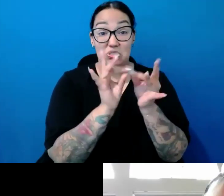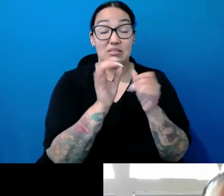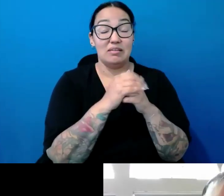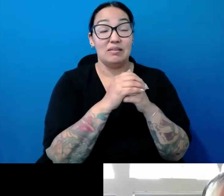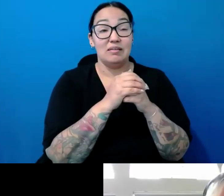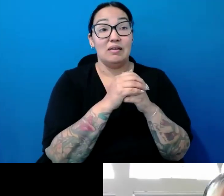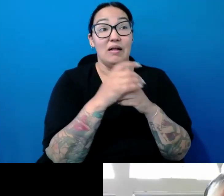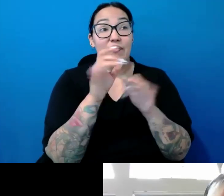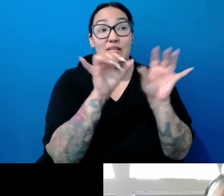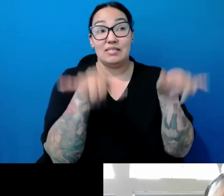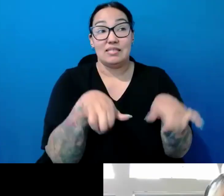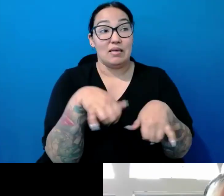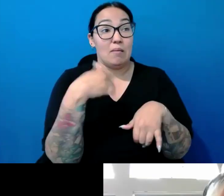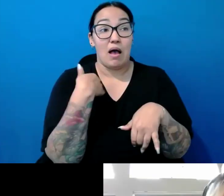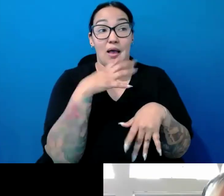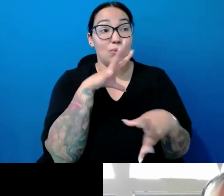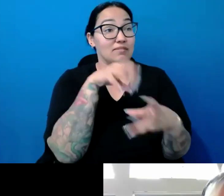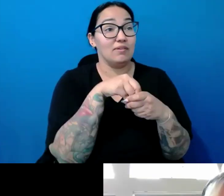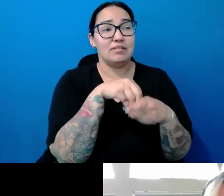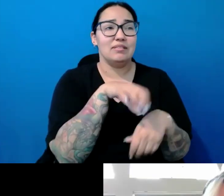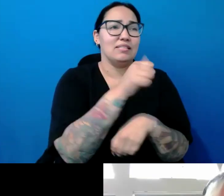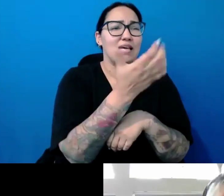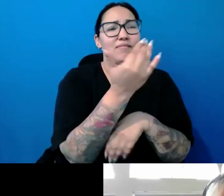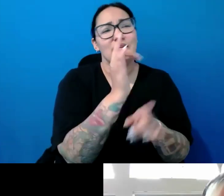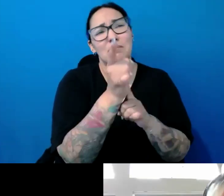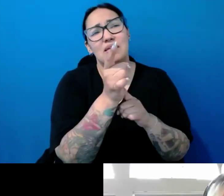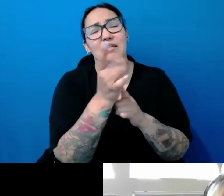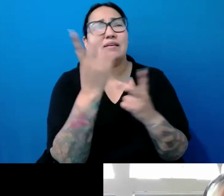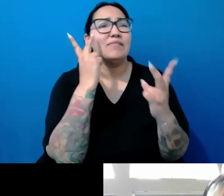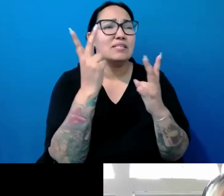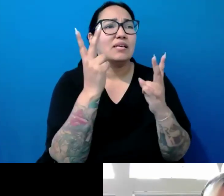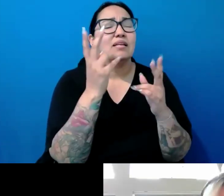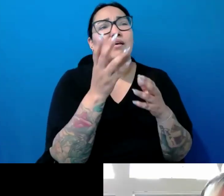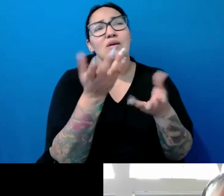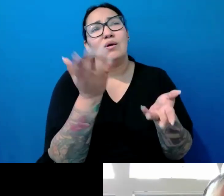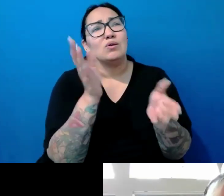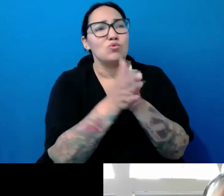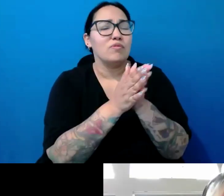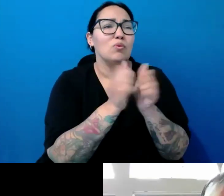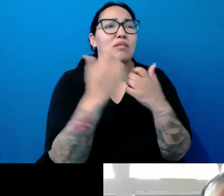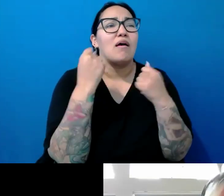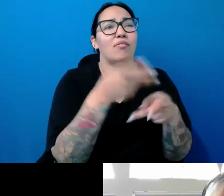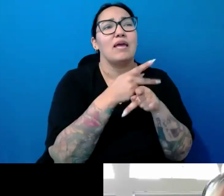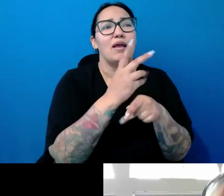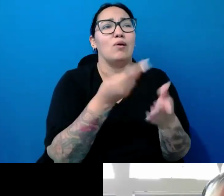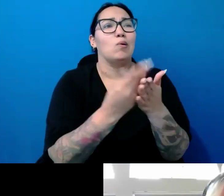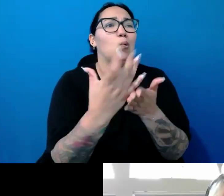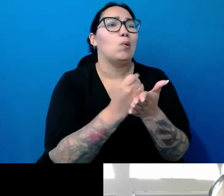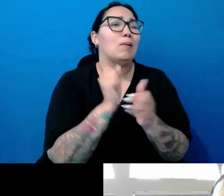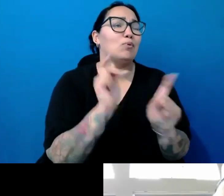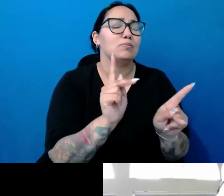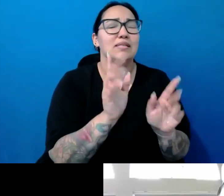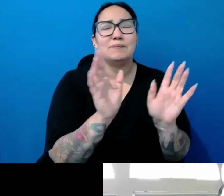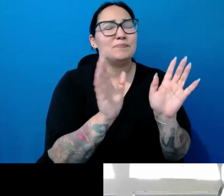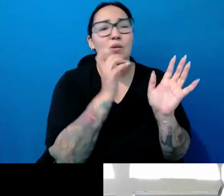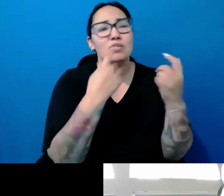system I was in wasn't working. 10-minute, 15-minute visit driven by healthcare, reimbursement, that wasn't working. So I